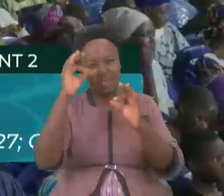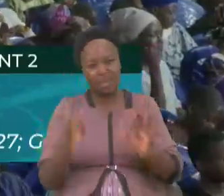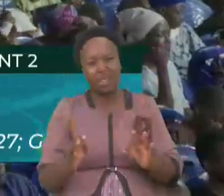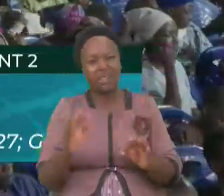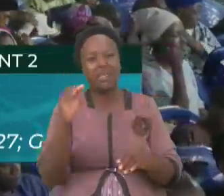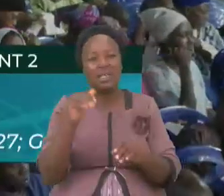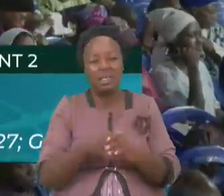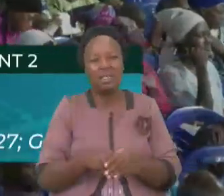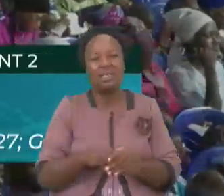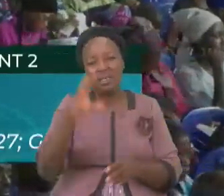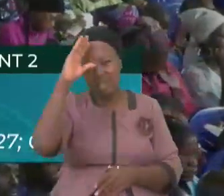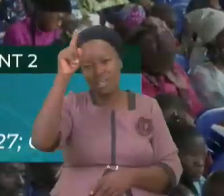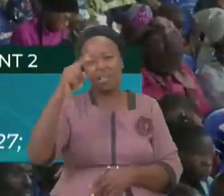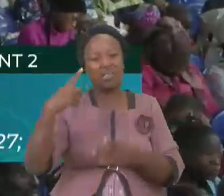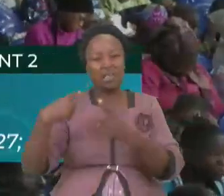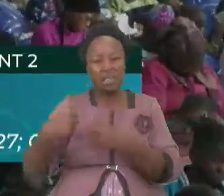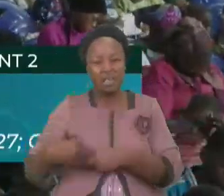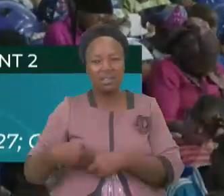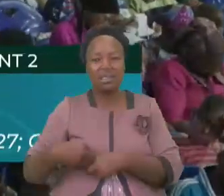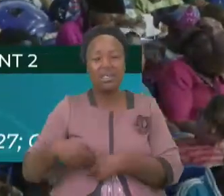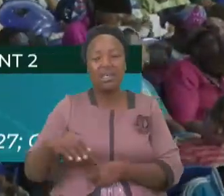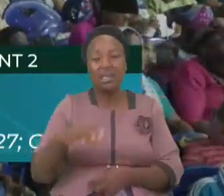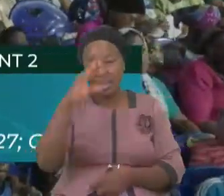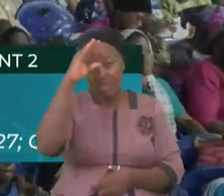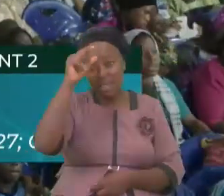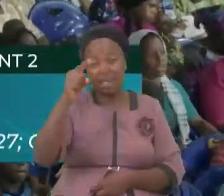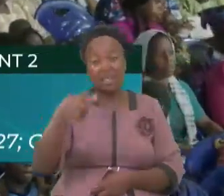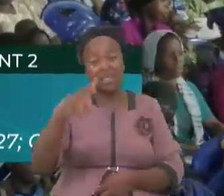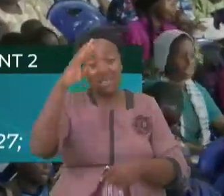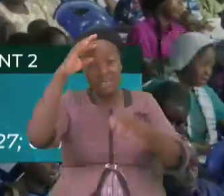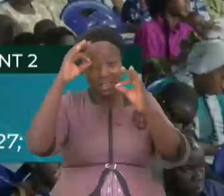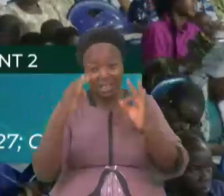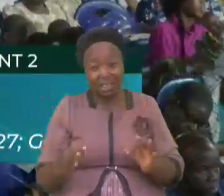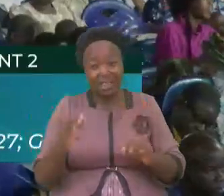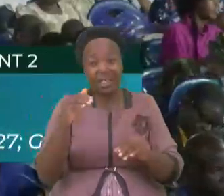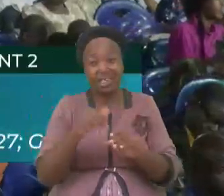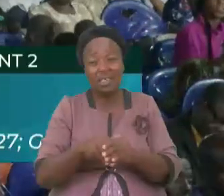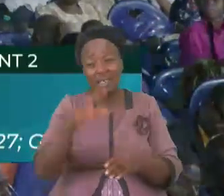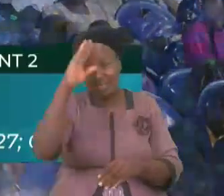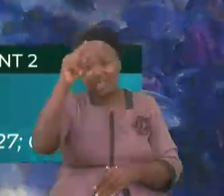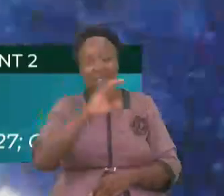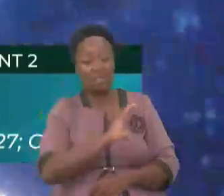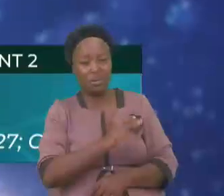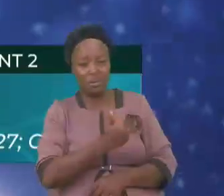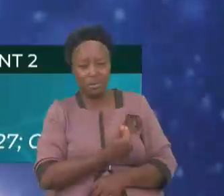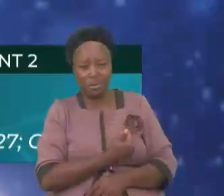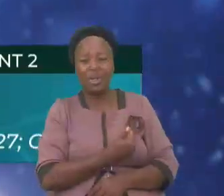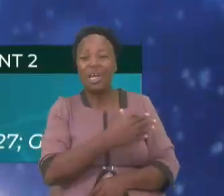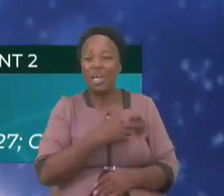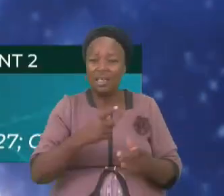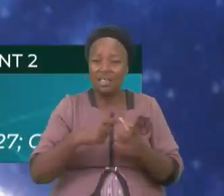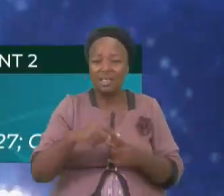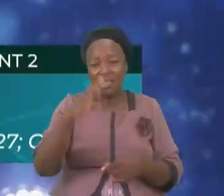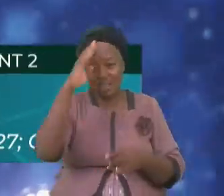his soul. Daniel purposed in a spirit. There are people, they don't